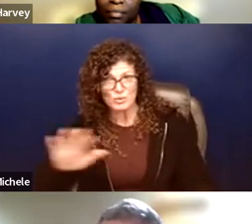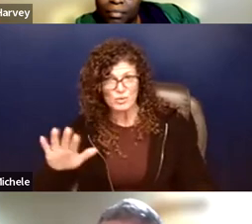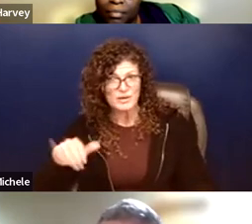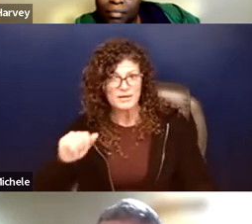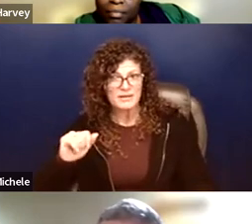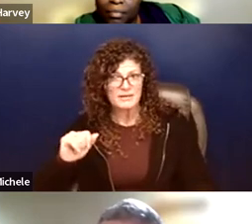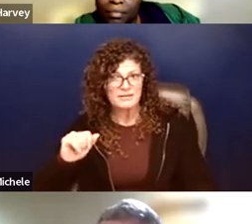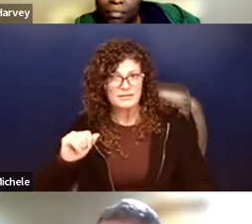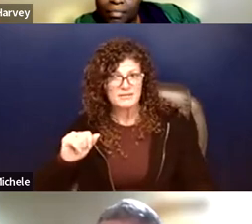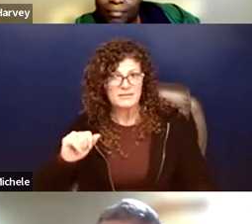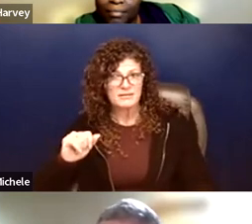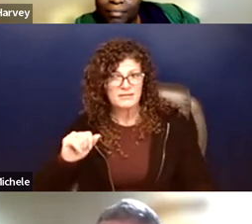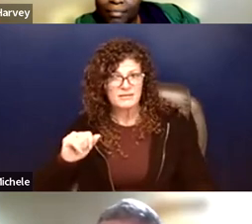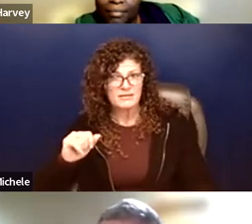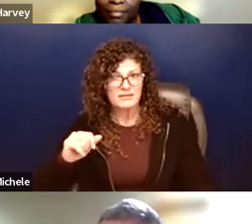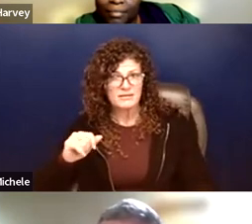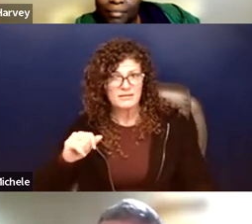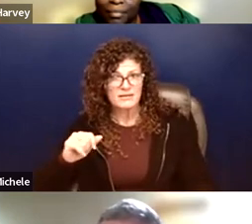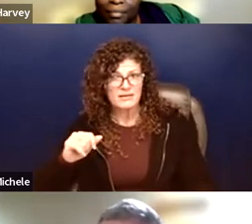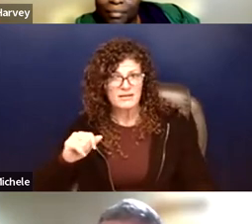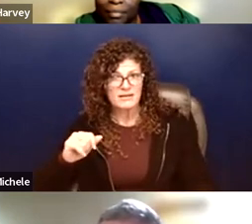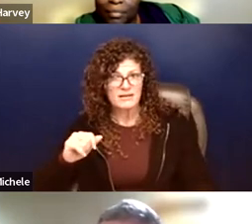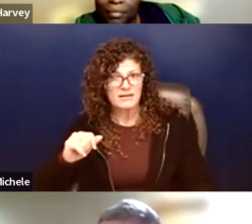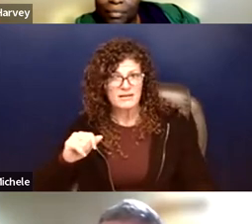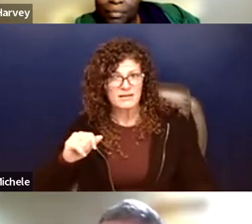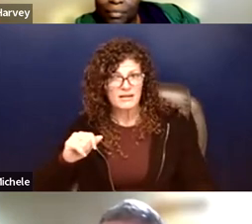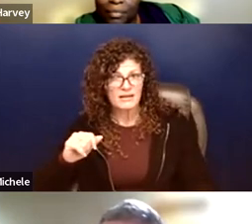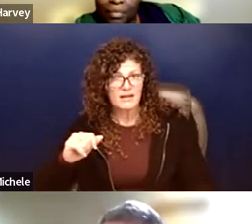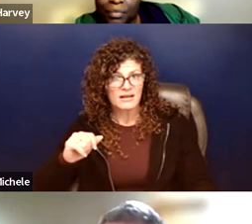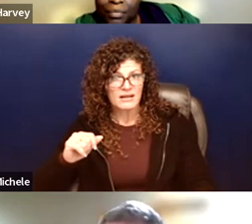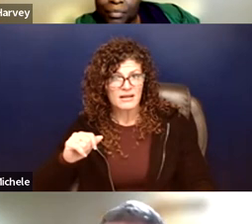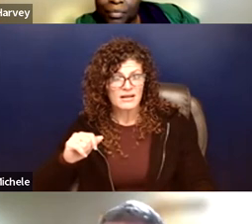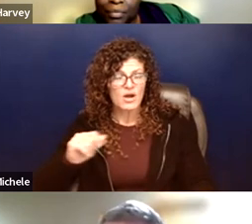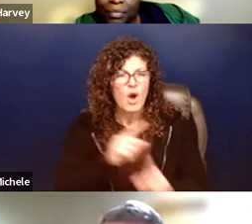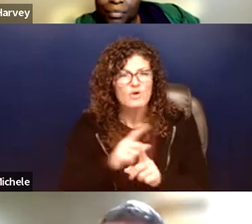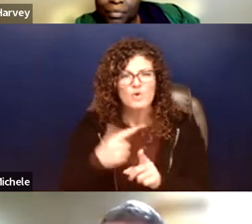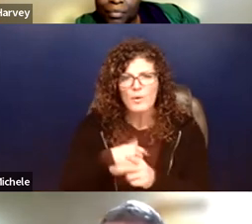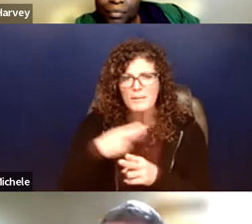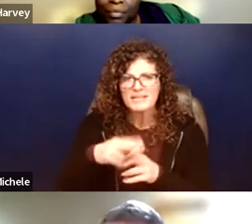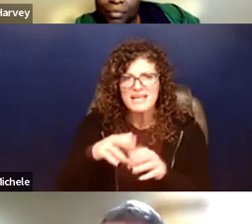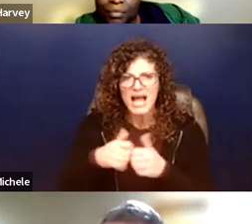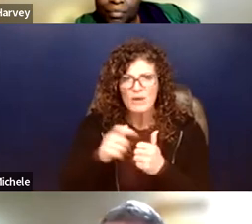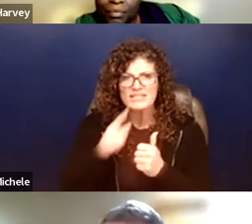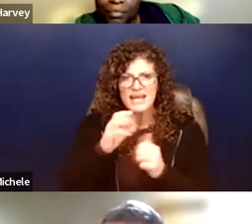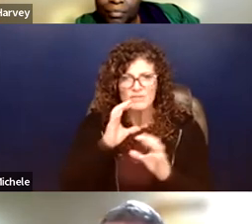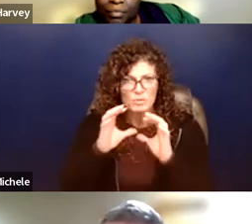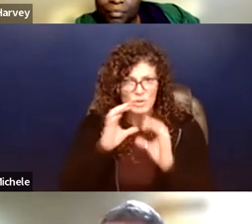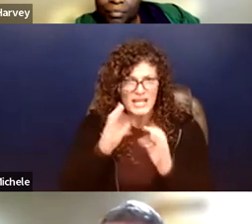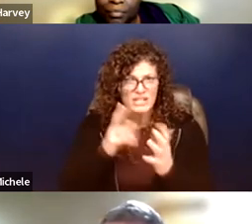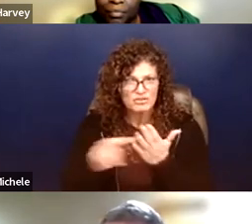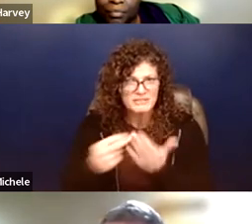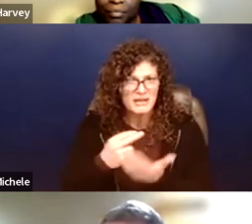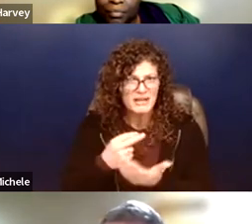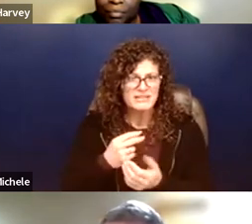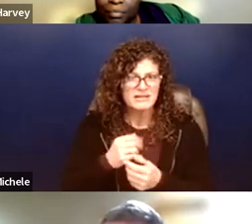Parents, shout out to us. We're really on it. And like, definitely when we're mentioning how there needs to be a communication line, transparency, I